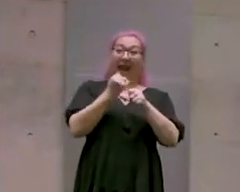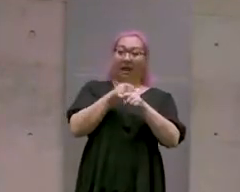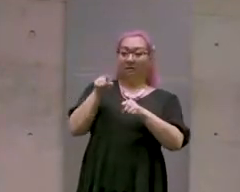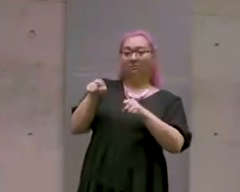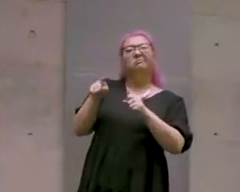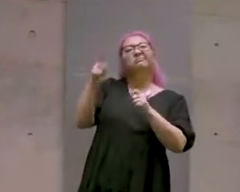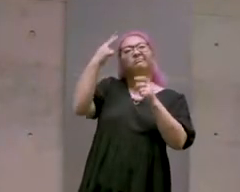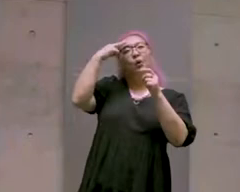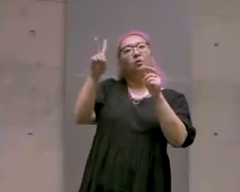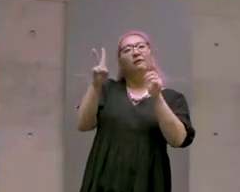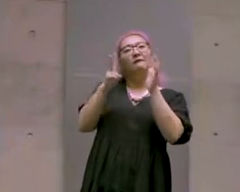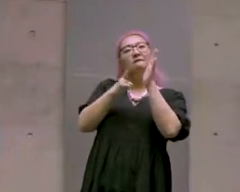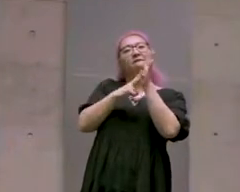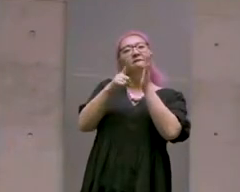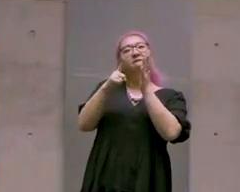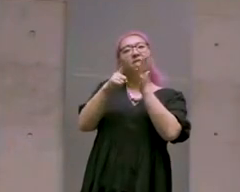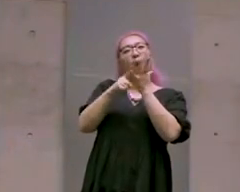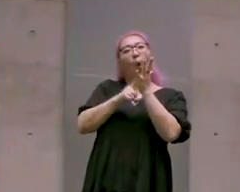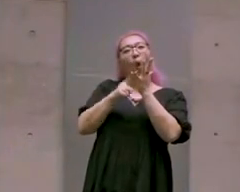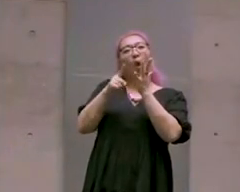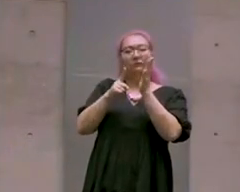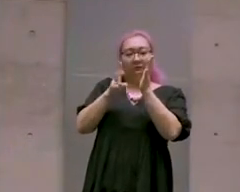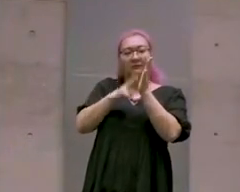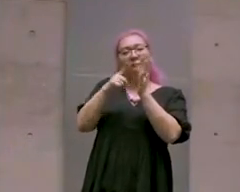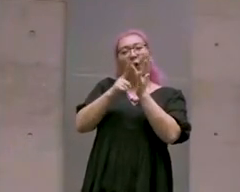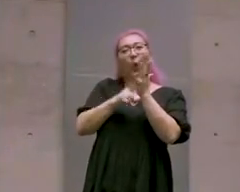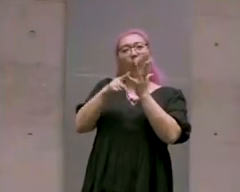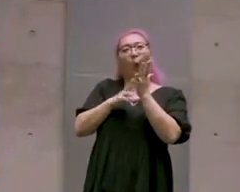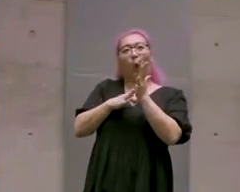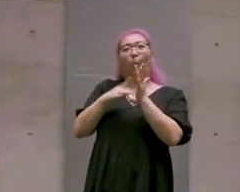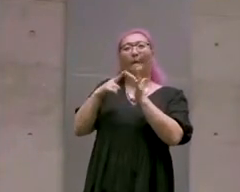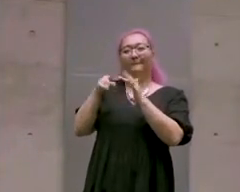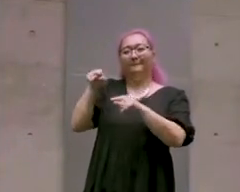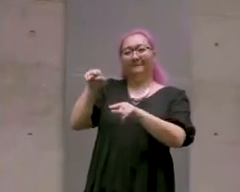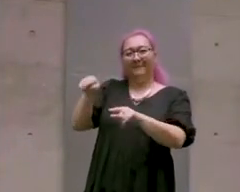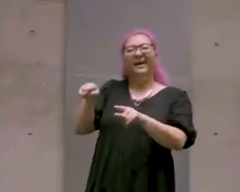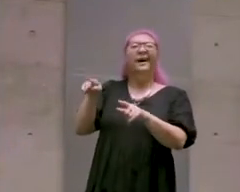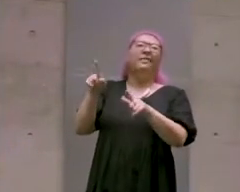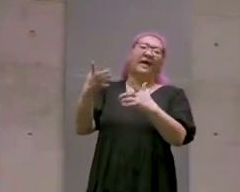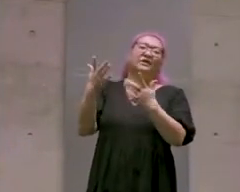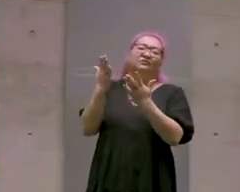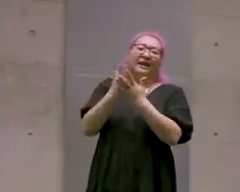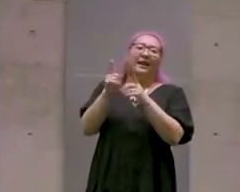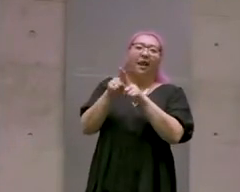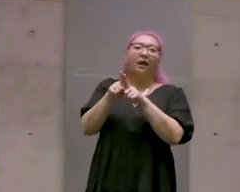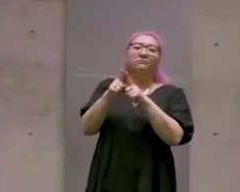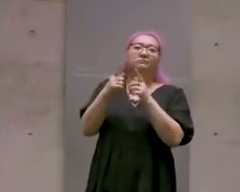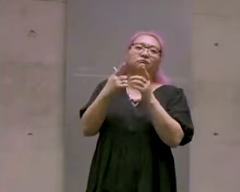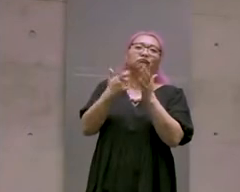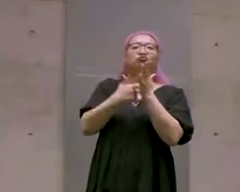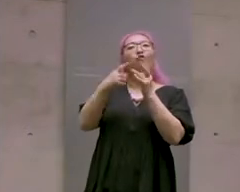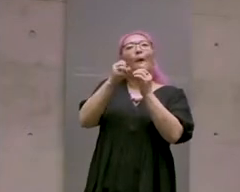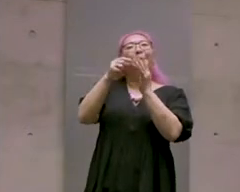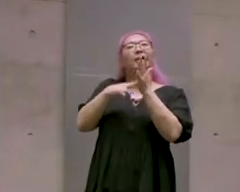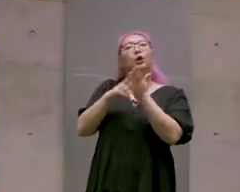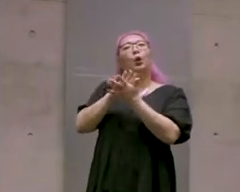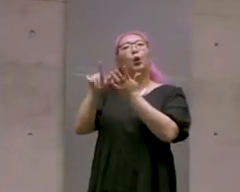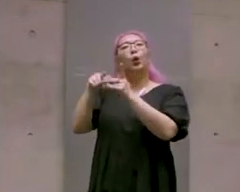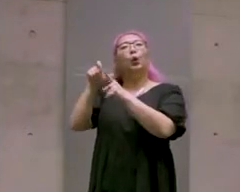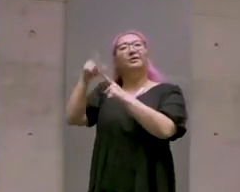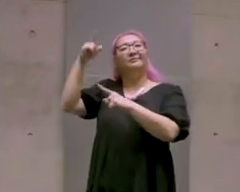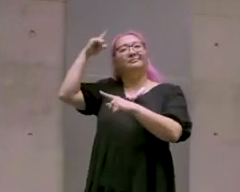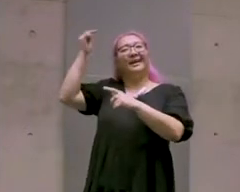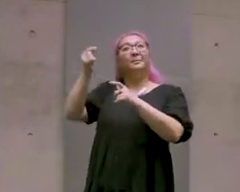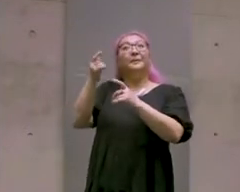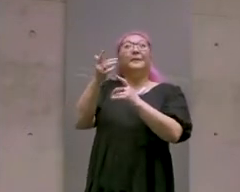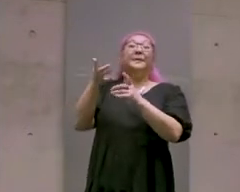was, again, I didn't realize I was putting that in. I was writing a sci-fi Robin Hood, but like actually there was that kind of, so it was weird.